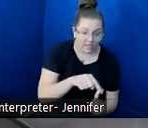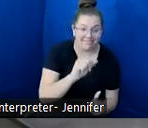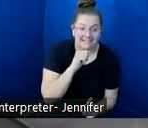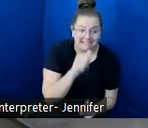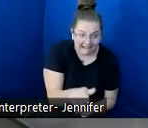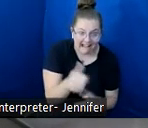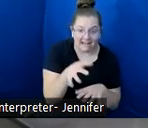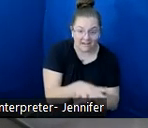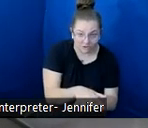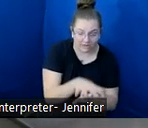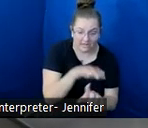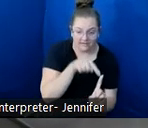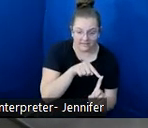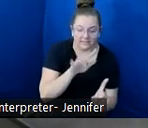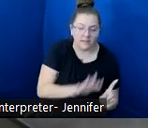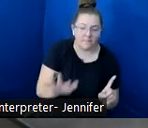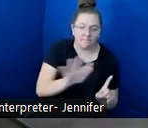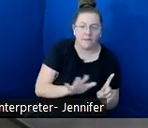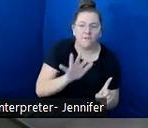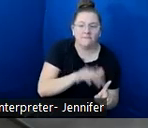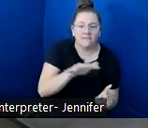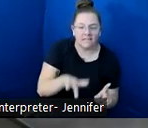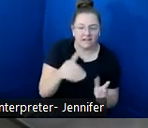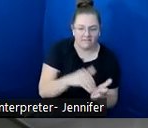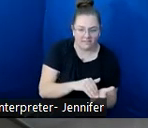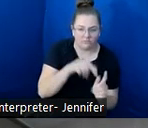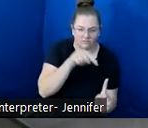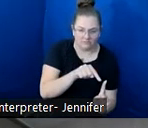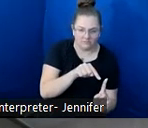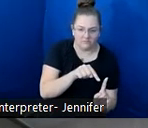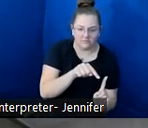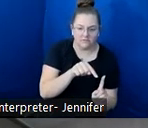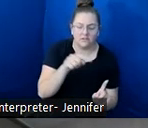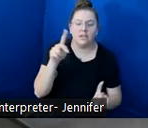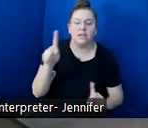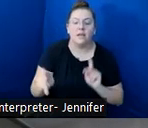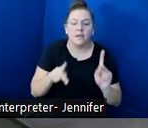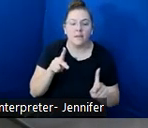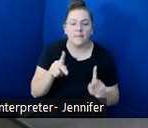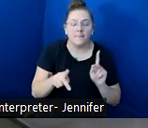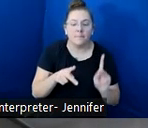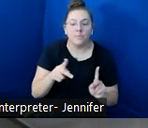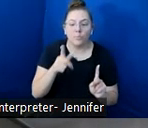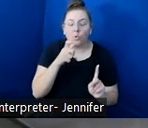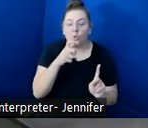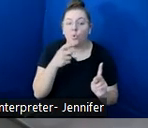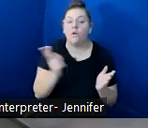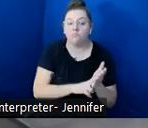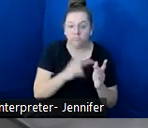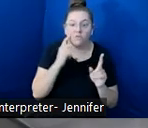non-integrated is about 55,000. People enrolled in the non-integrated SNBC,